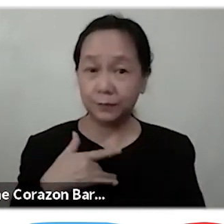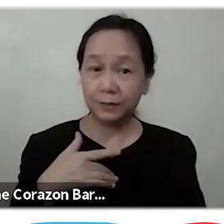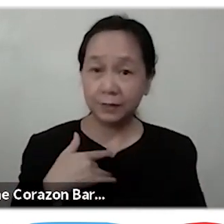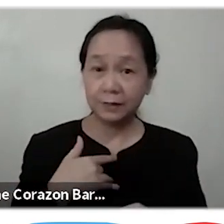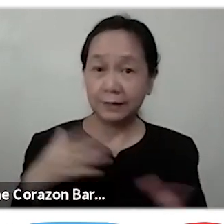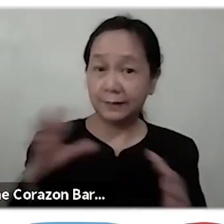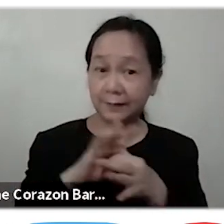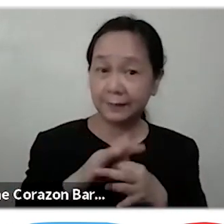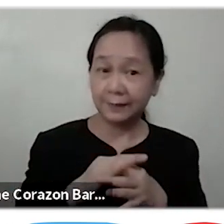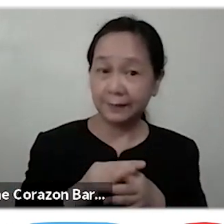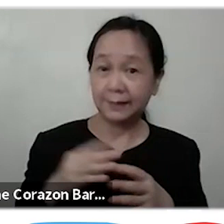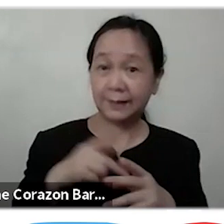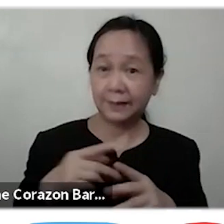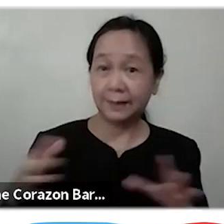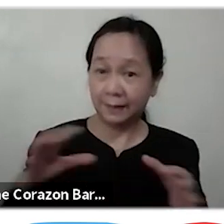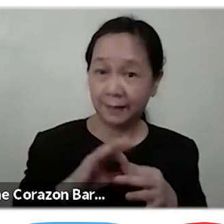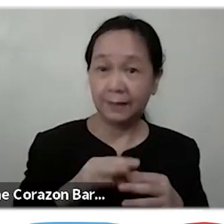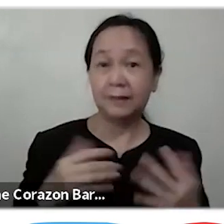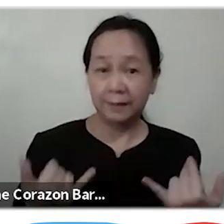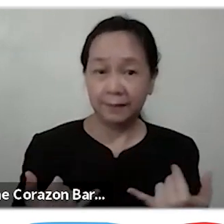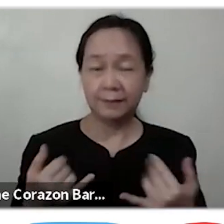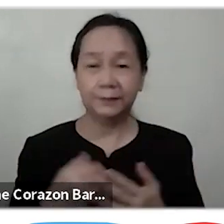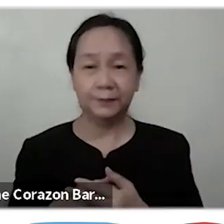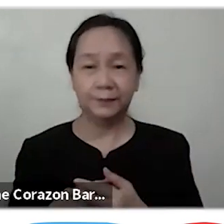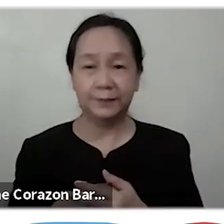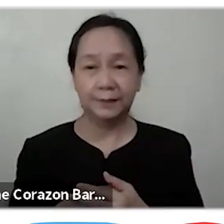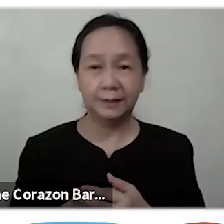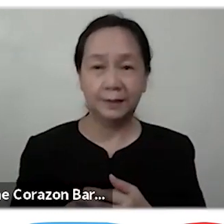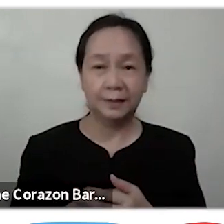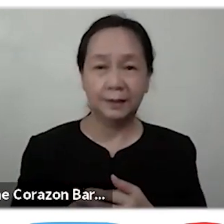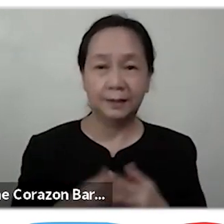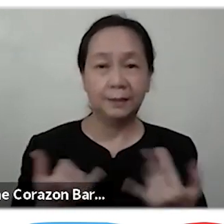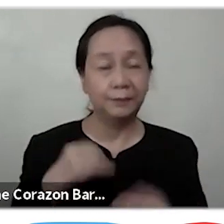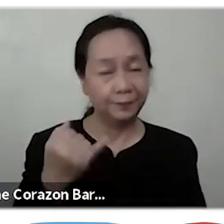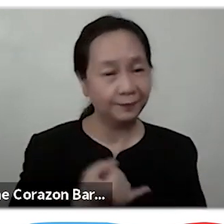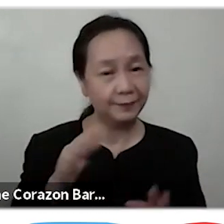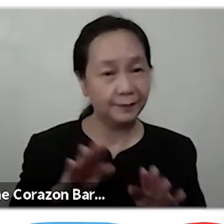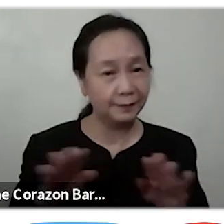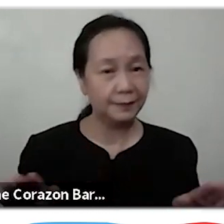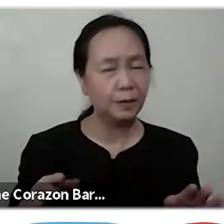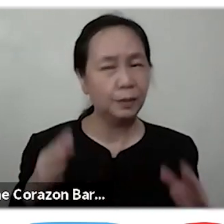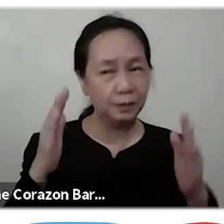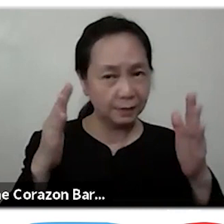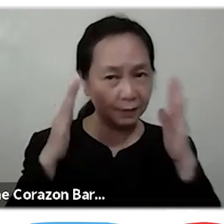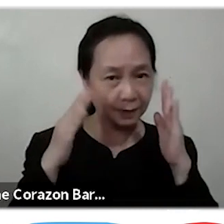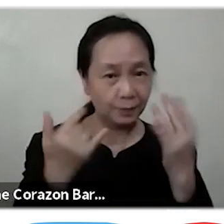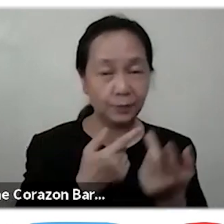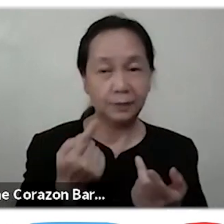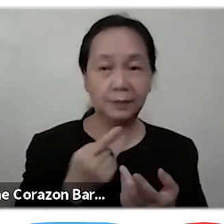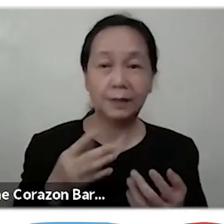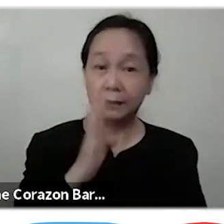can they feel as if they are heard? Only just inviting children and asking them to listen to what adults